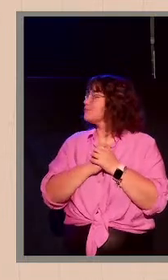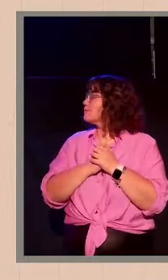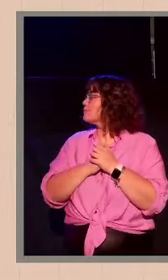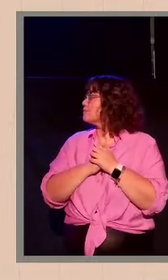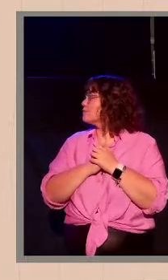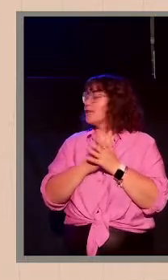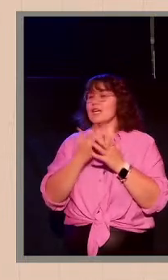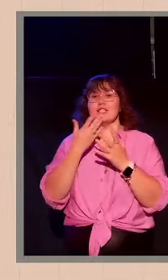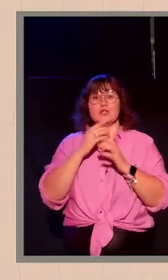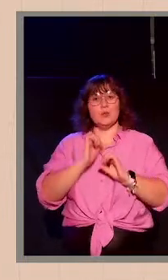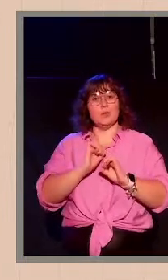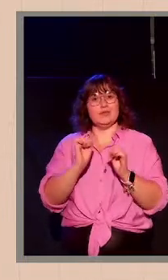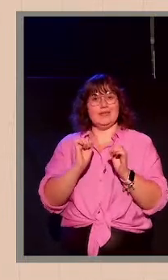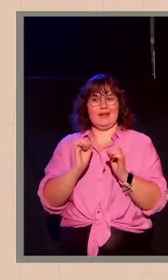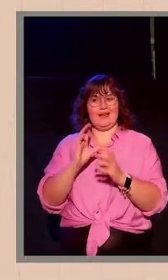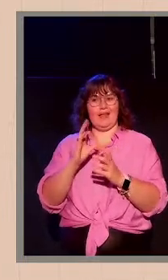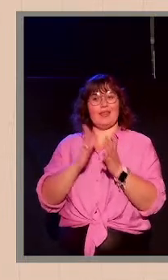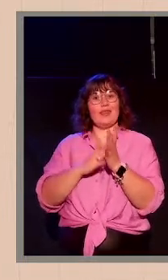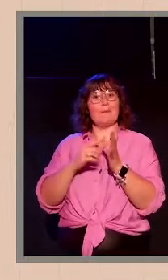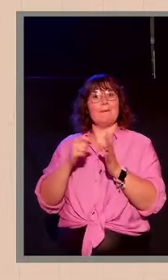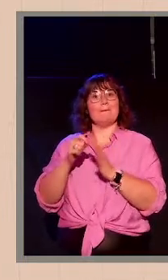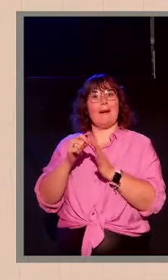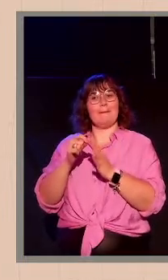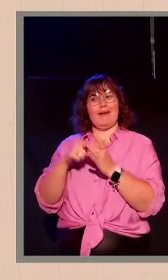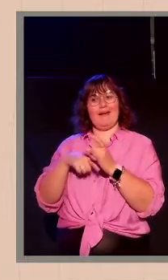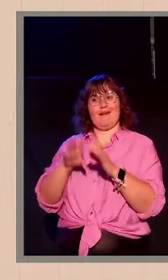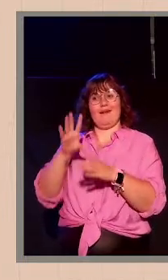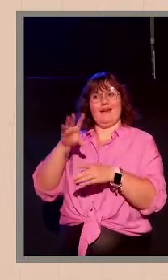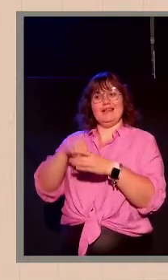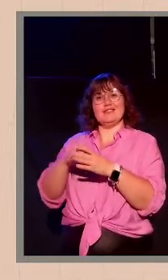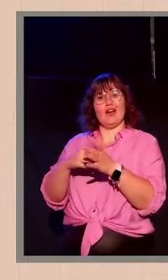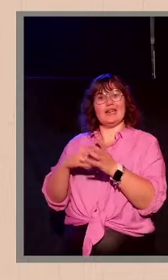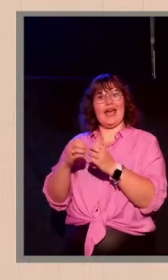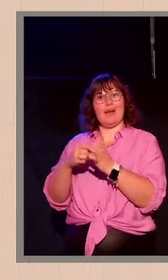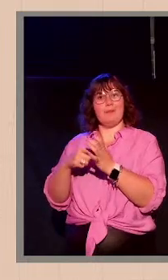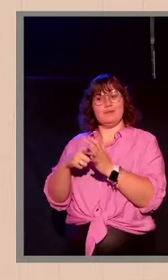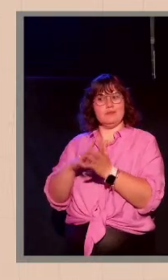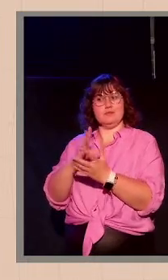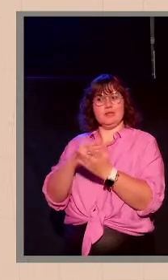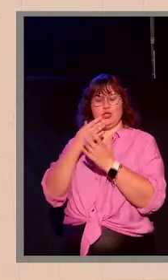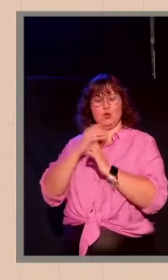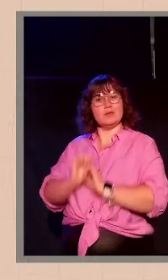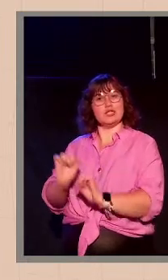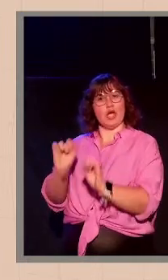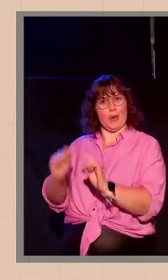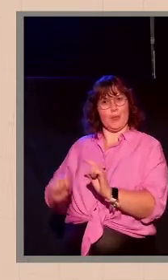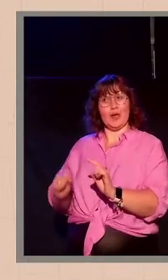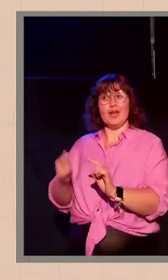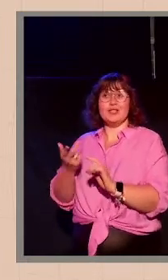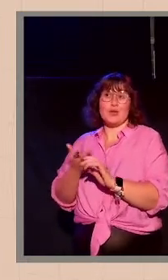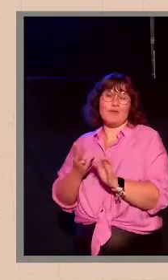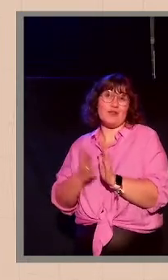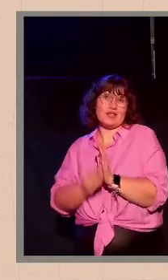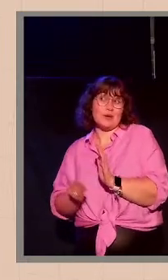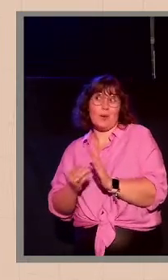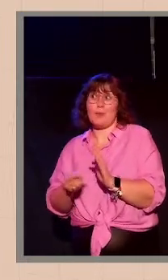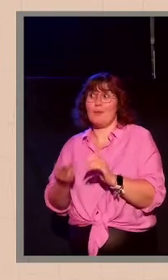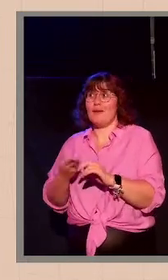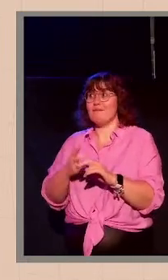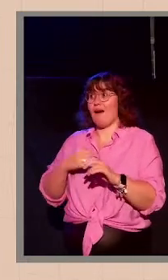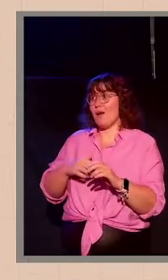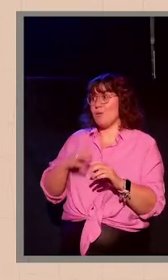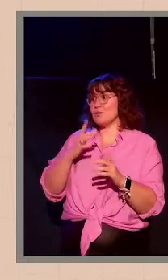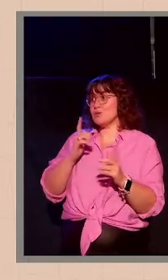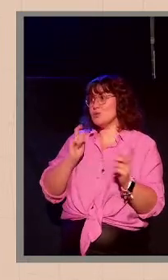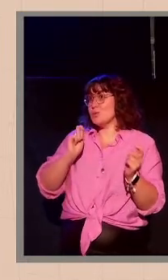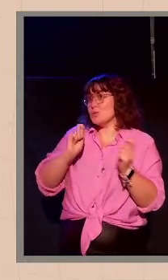just mapping inside Ableton. So within Ableton, I can, for example, if I wanted to change